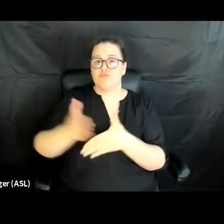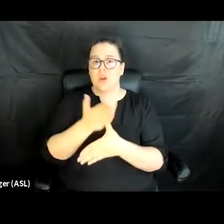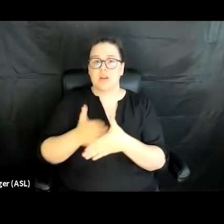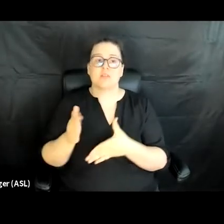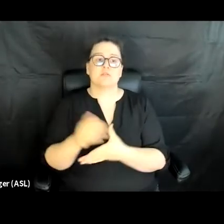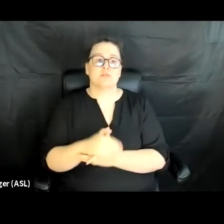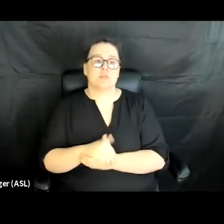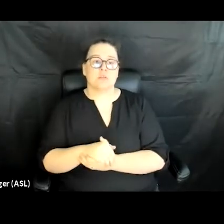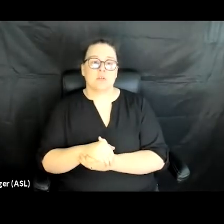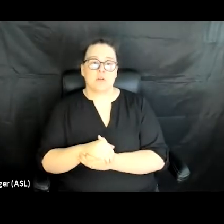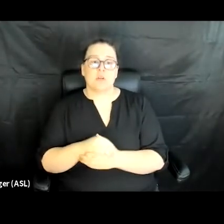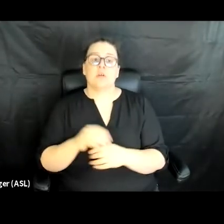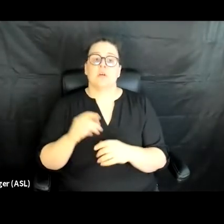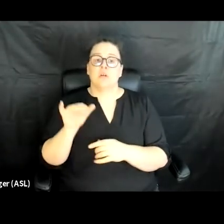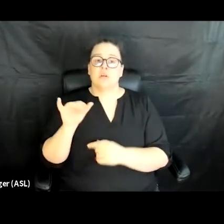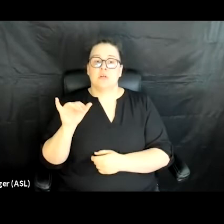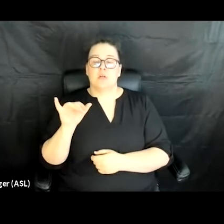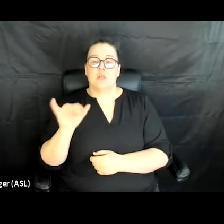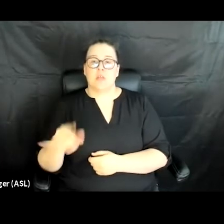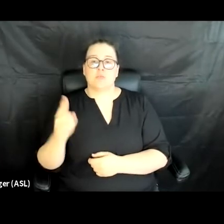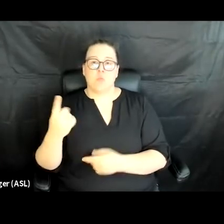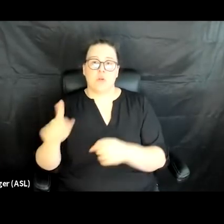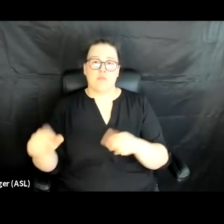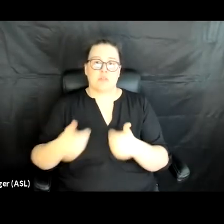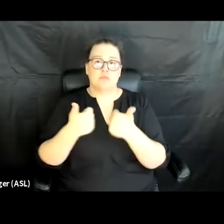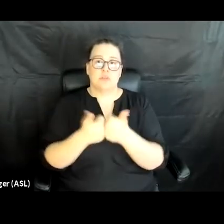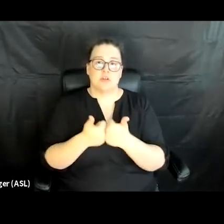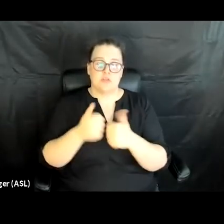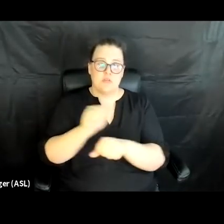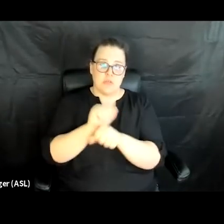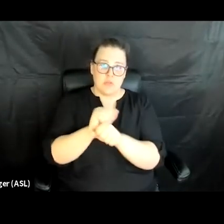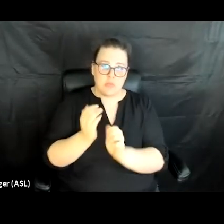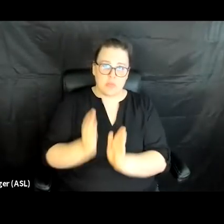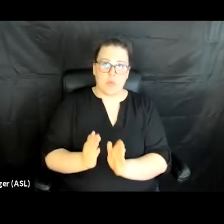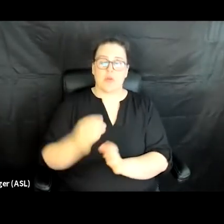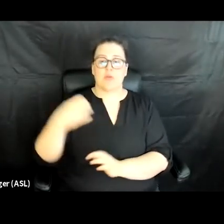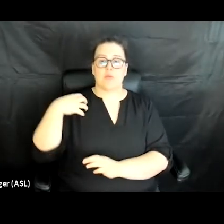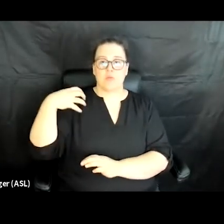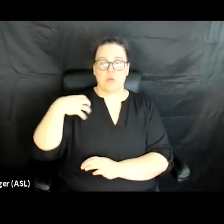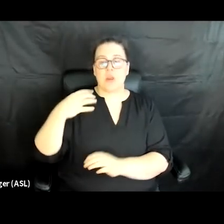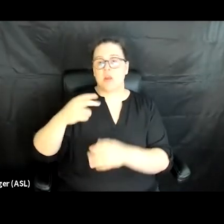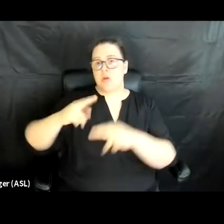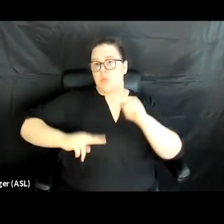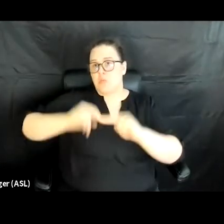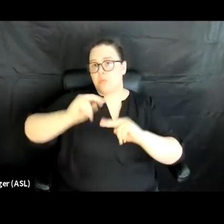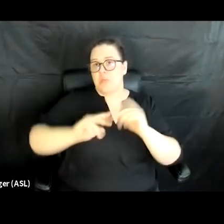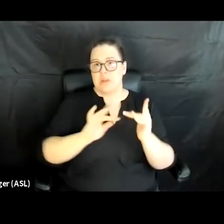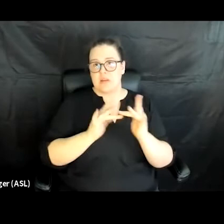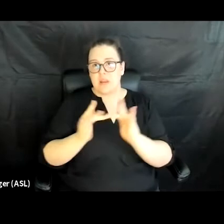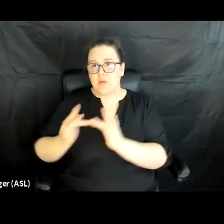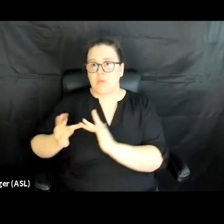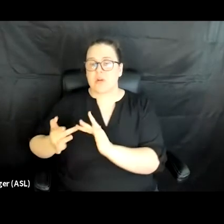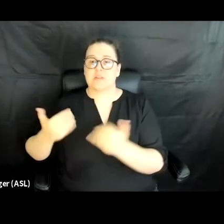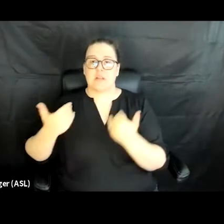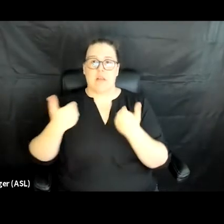that is one of the challenges employers have, is trying to figure out building networks, employers and their insurers and TPAs, building networks that